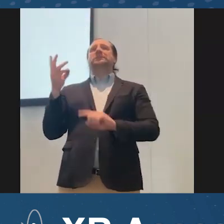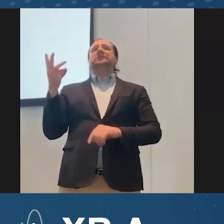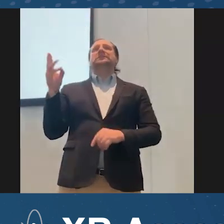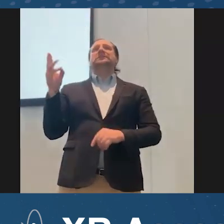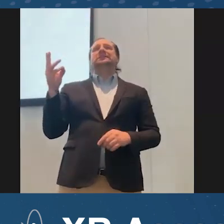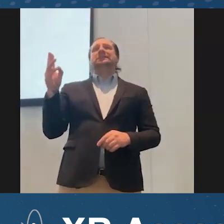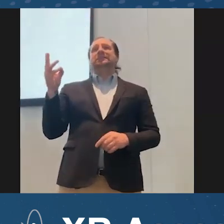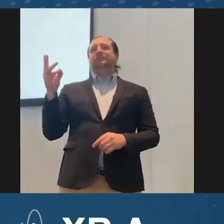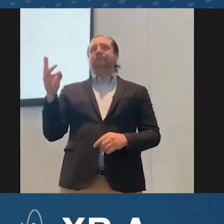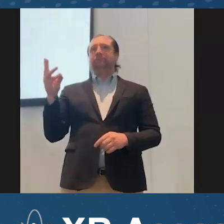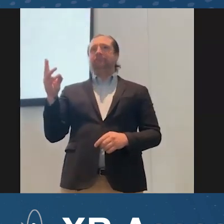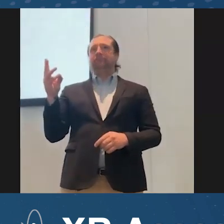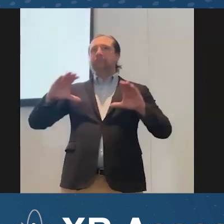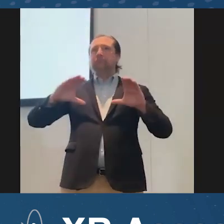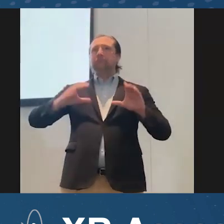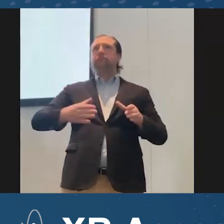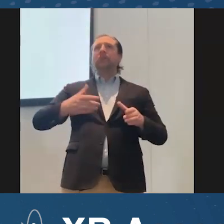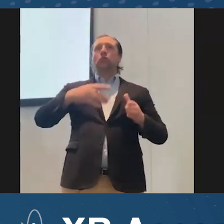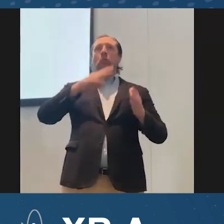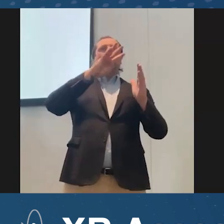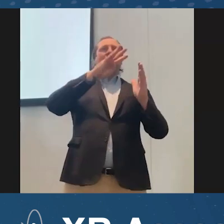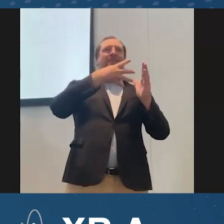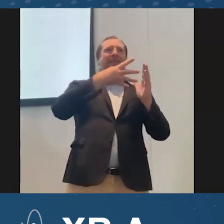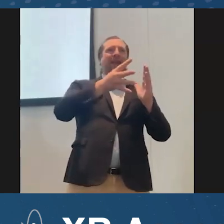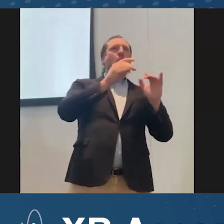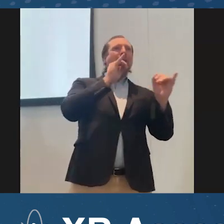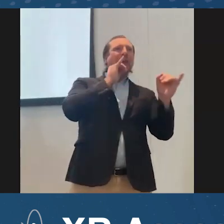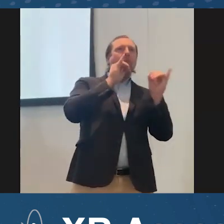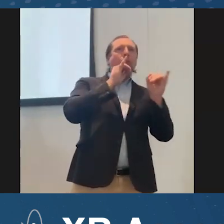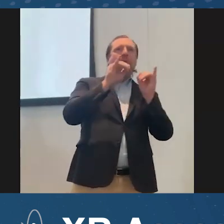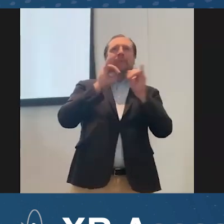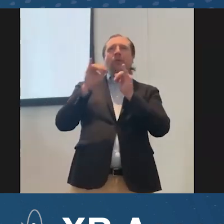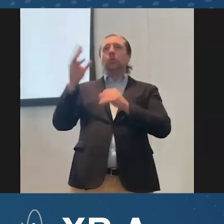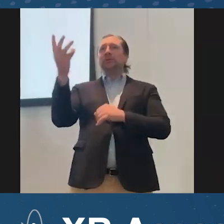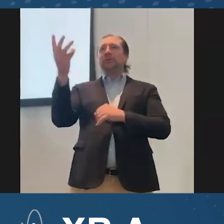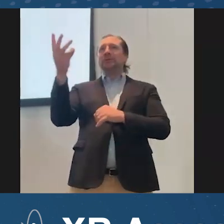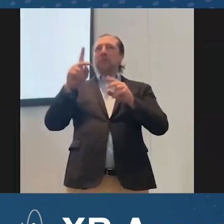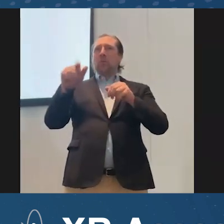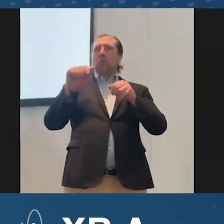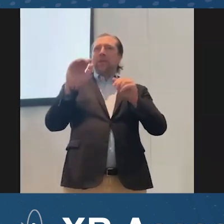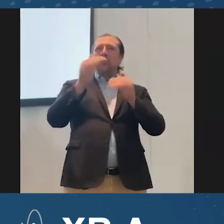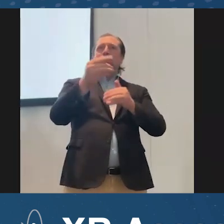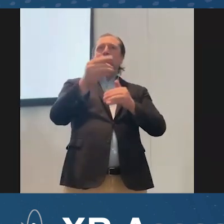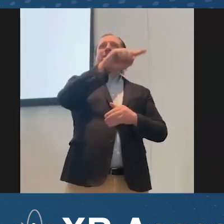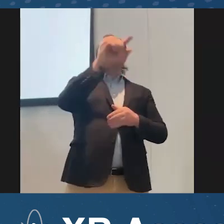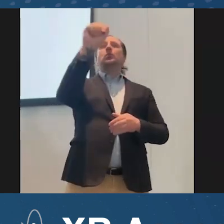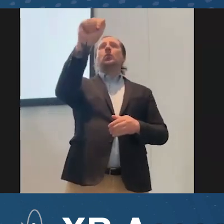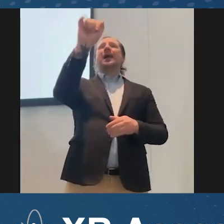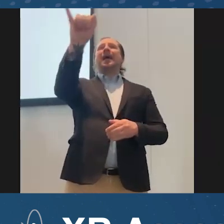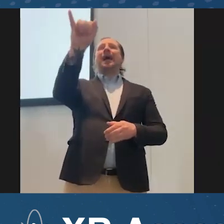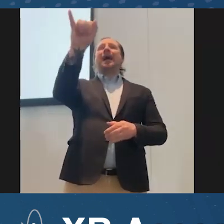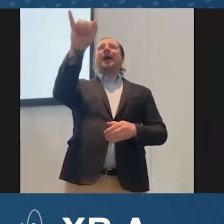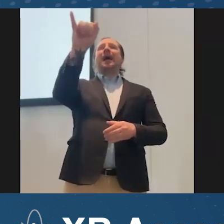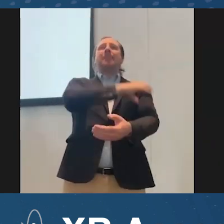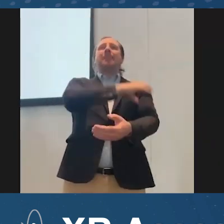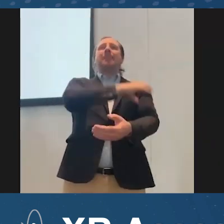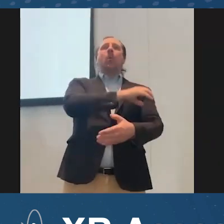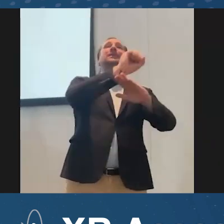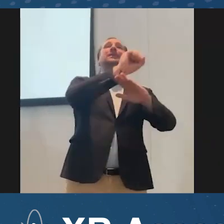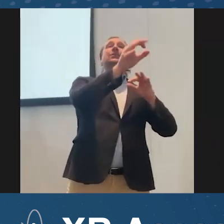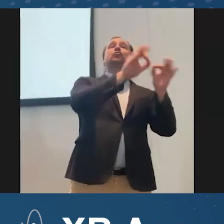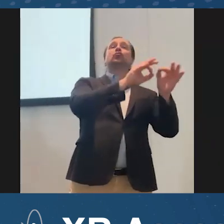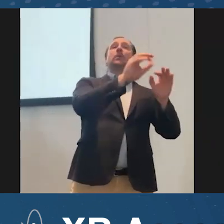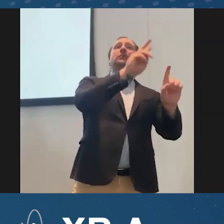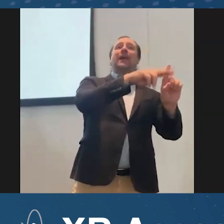scheduled video call with each one of them, and we introduced them to an AI-powered scene description application we